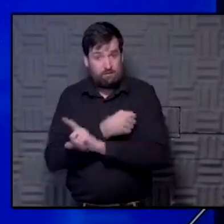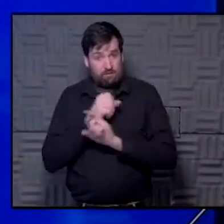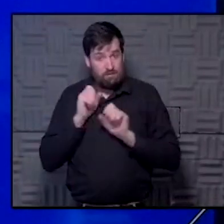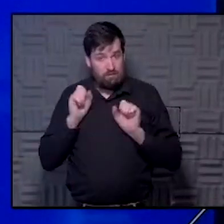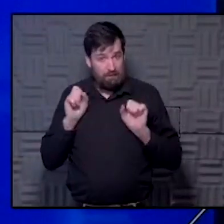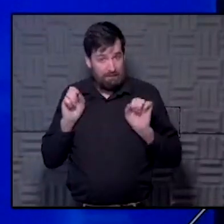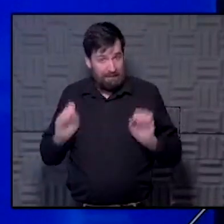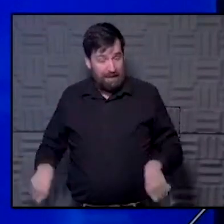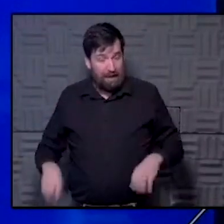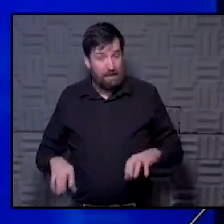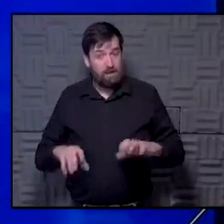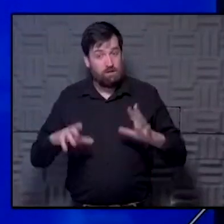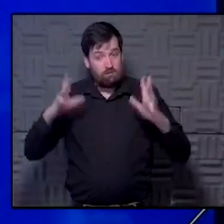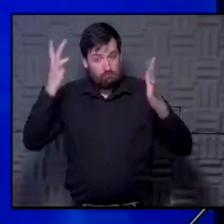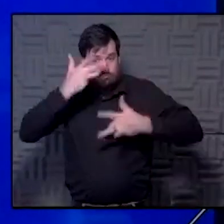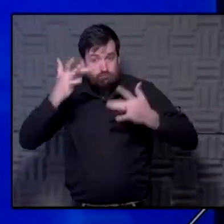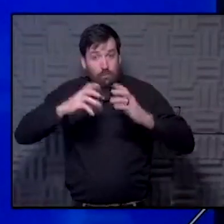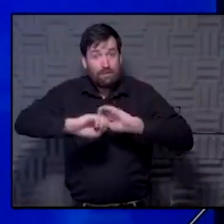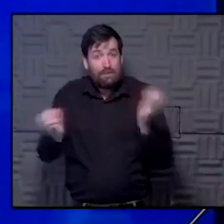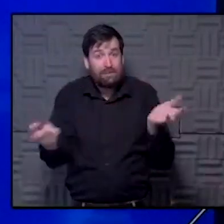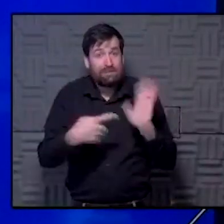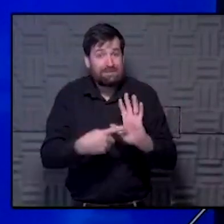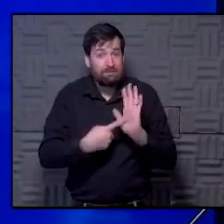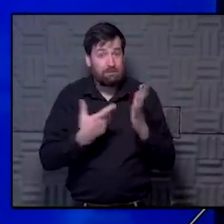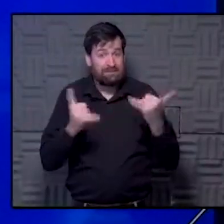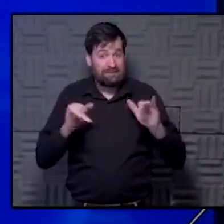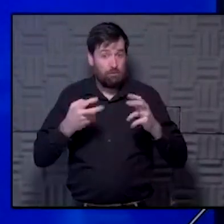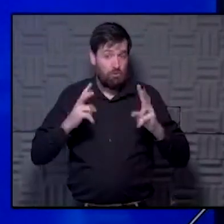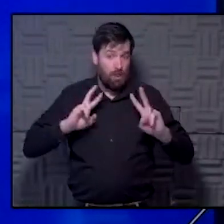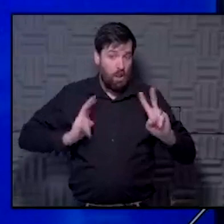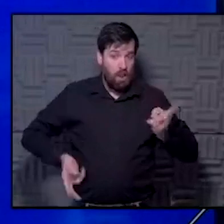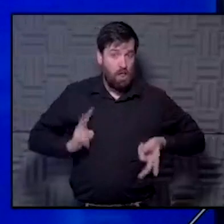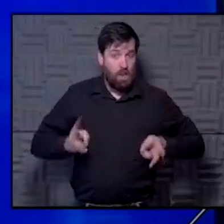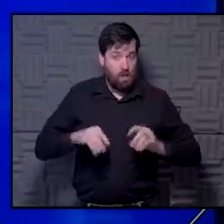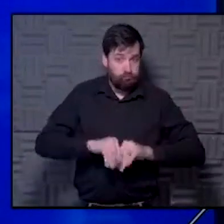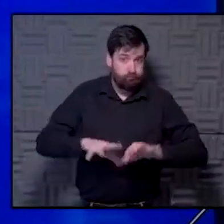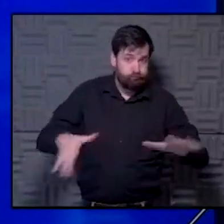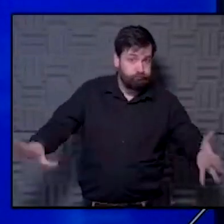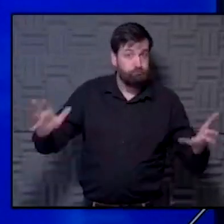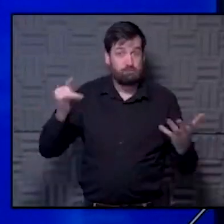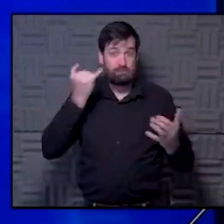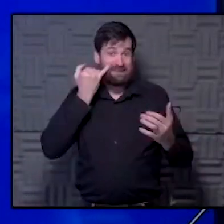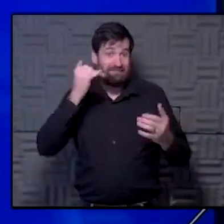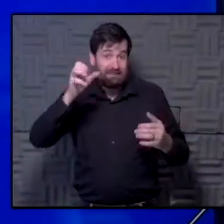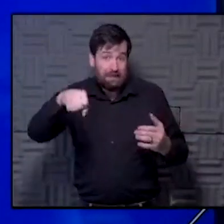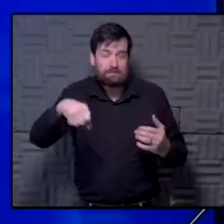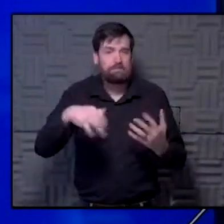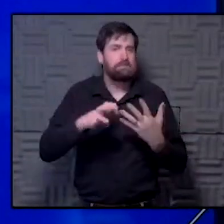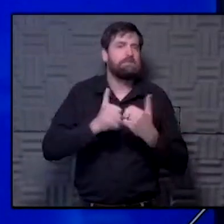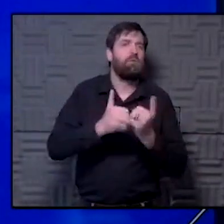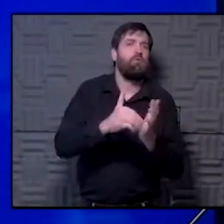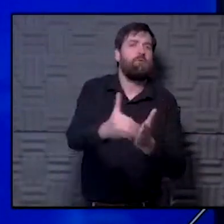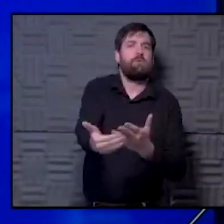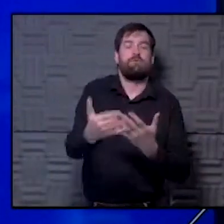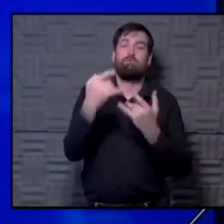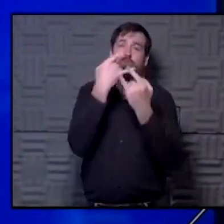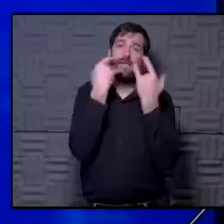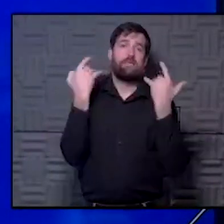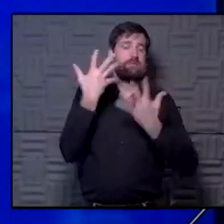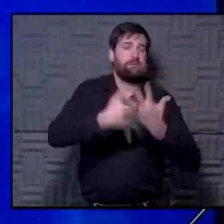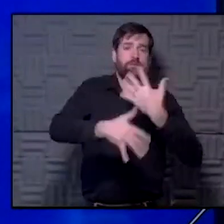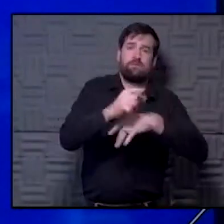be asymptomatic and transmit, and if that's possible, how frequently it happens. And so masking, physical